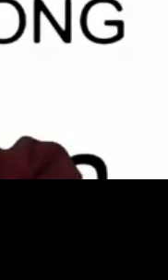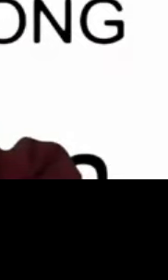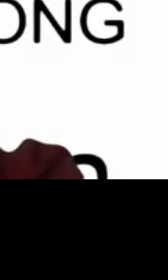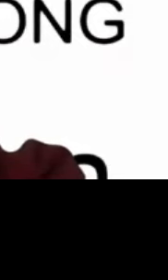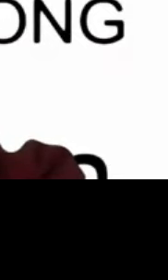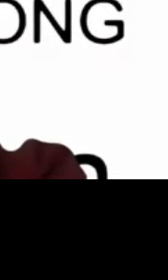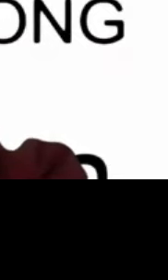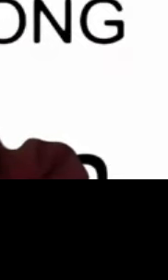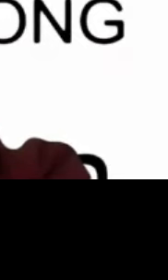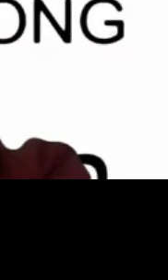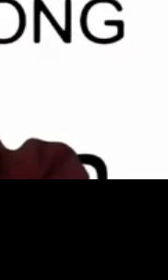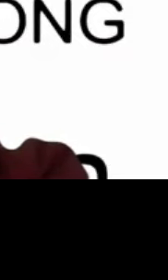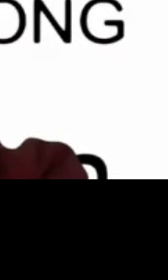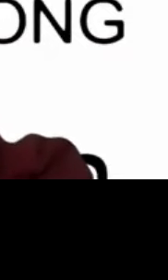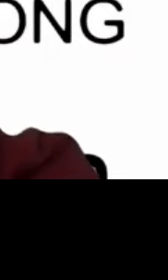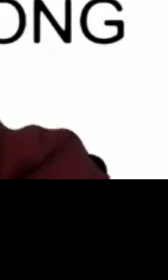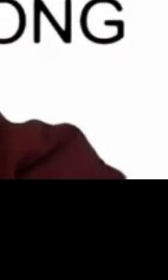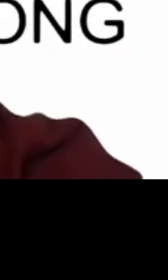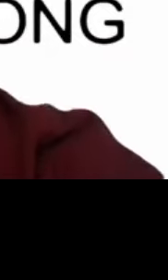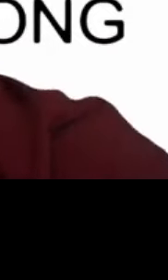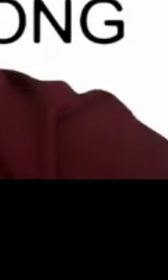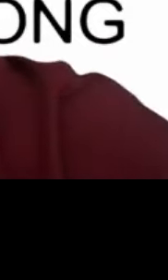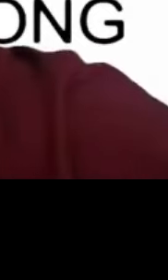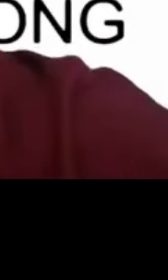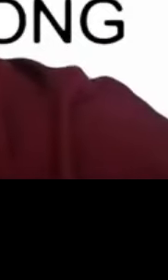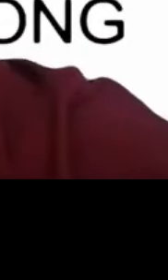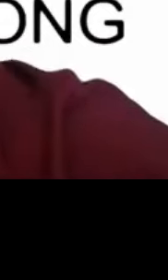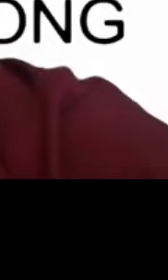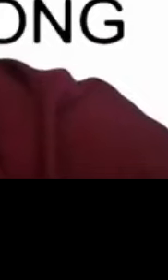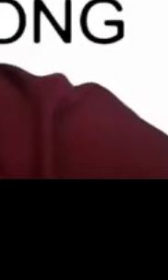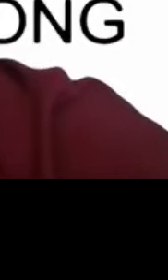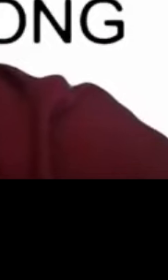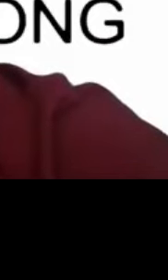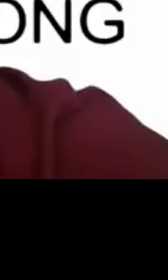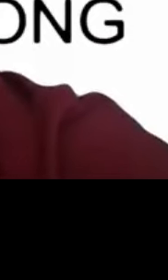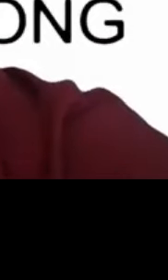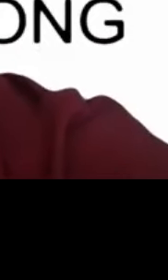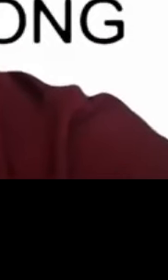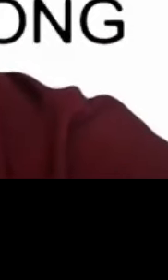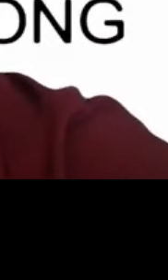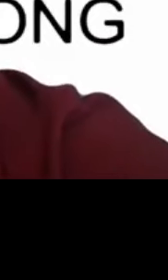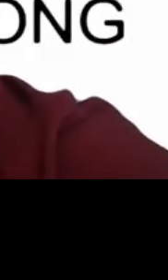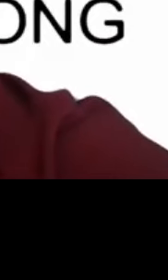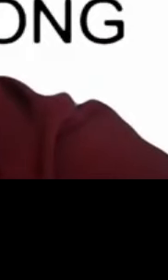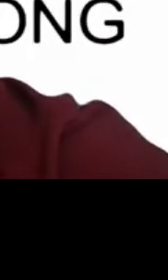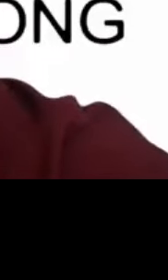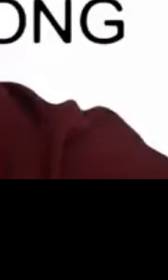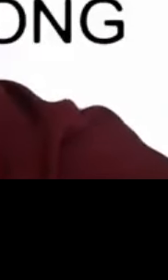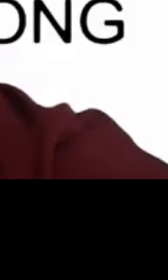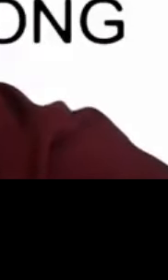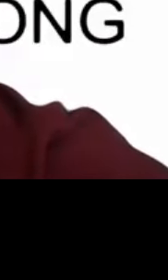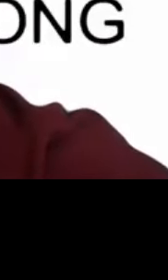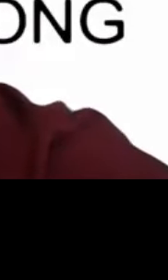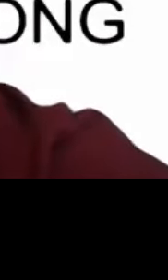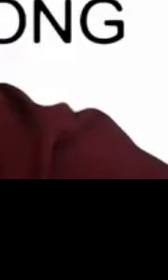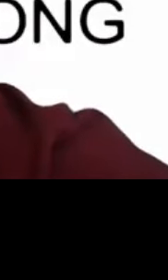her disability into other factors. So what happened is that if you took those different laws